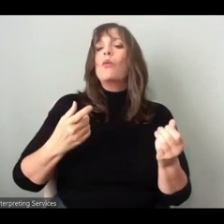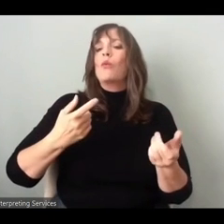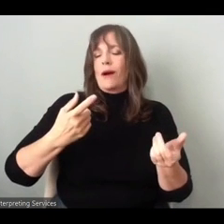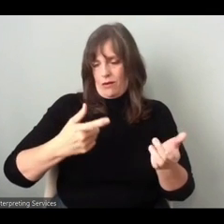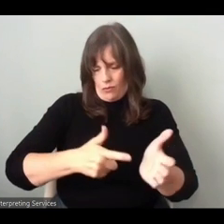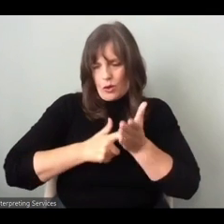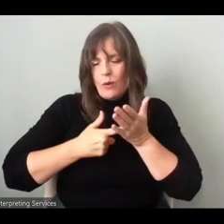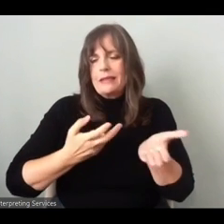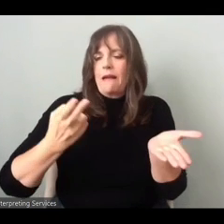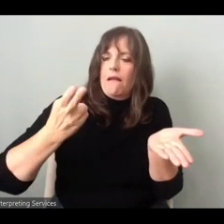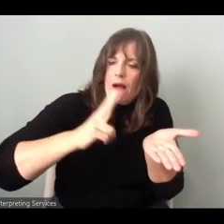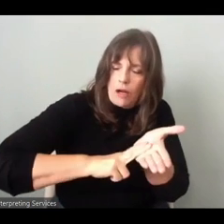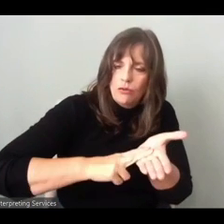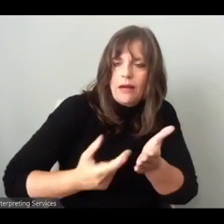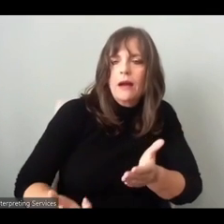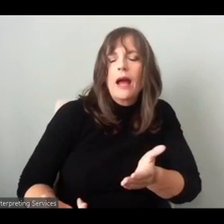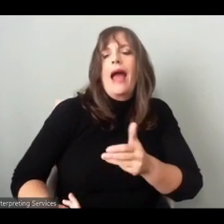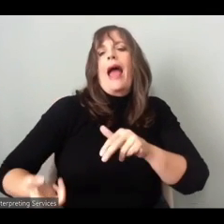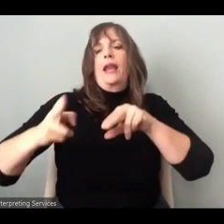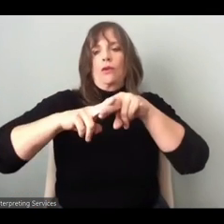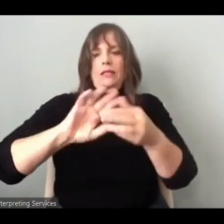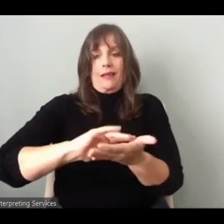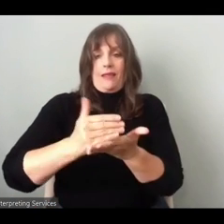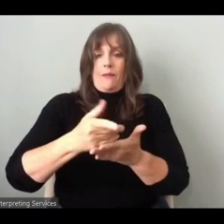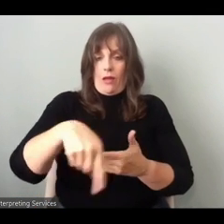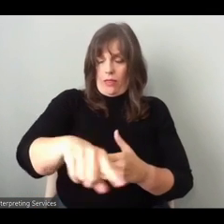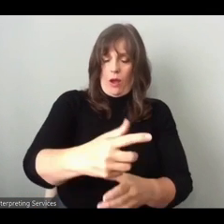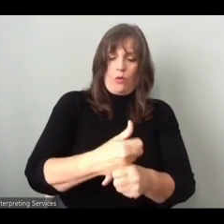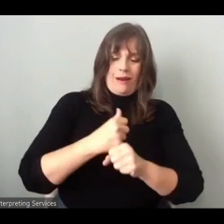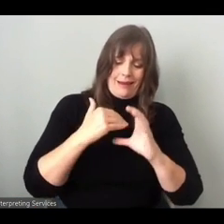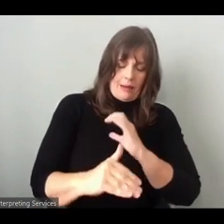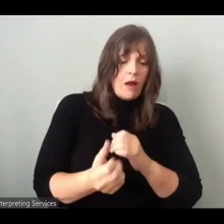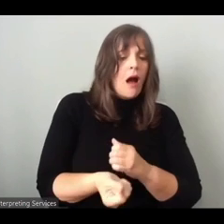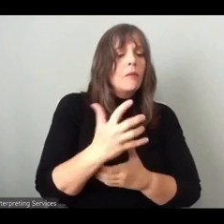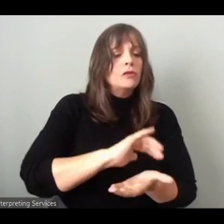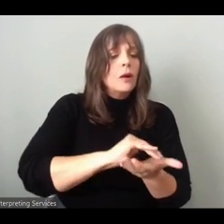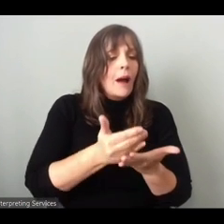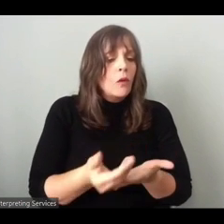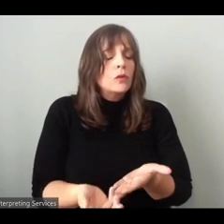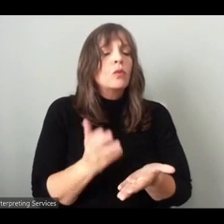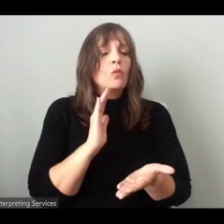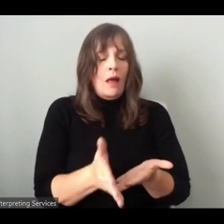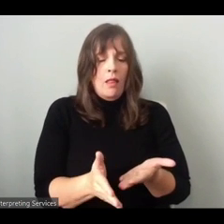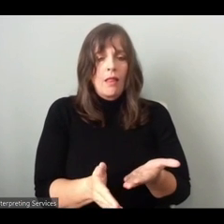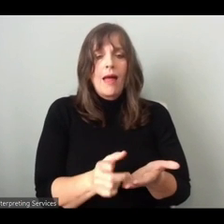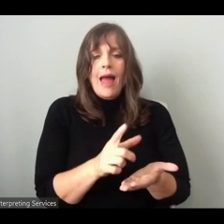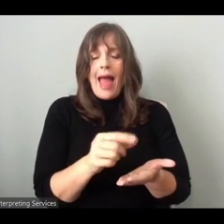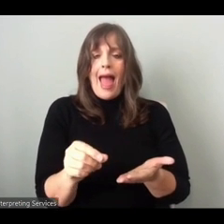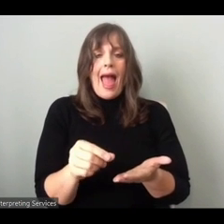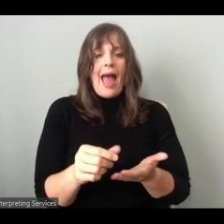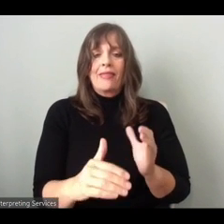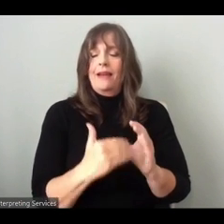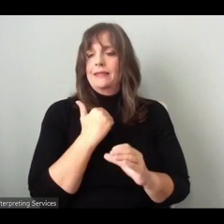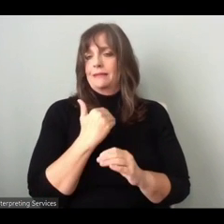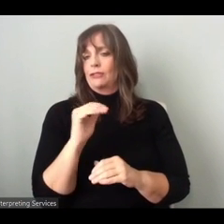increasing the amount. They're gonna get an email with how much that amount is, and then they can invoice us for the